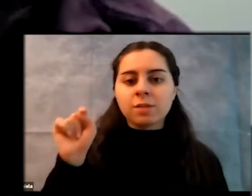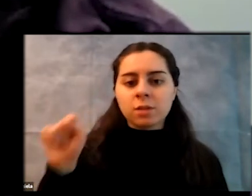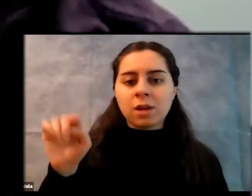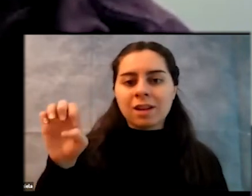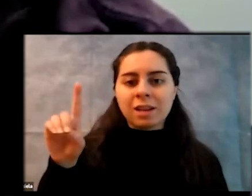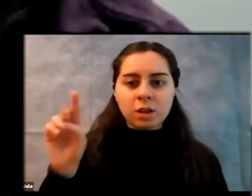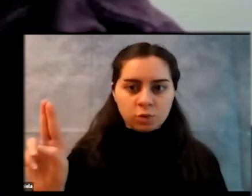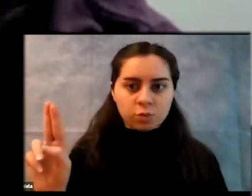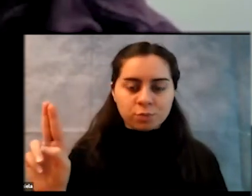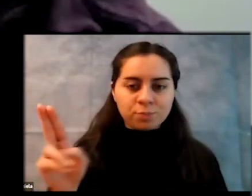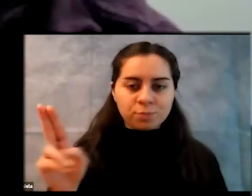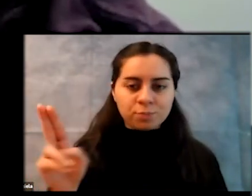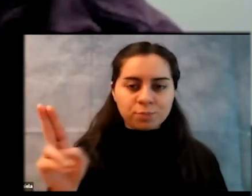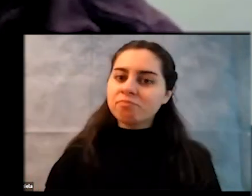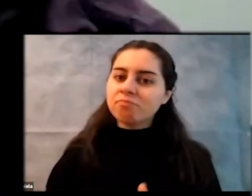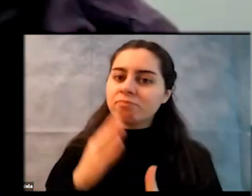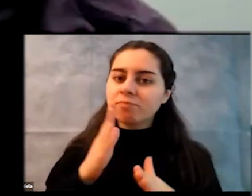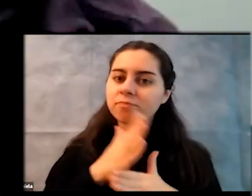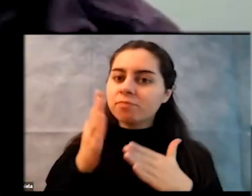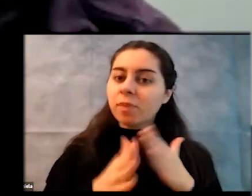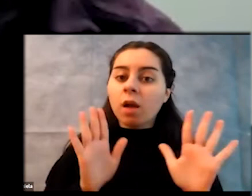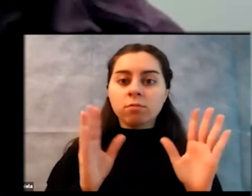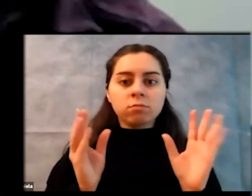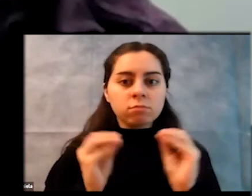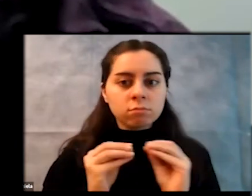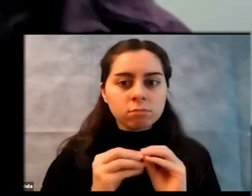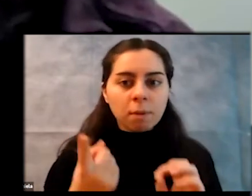And I think that's going to do it for today, unless there are questions.